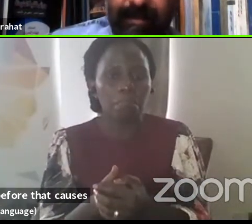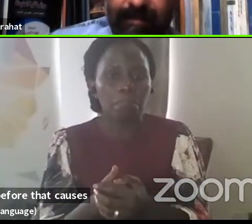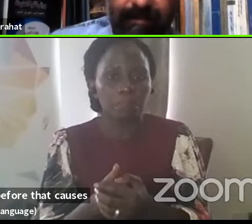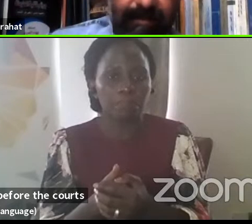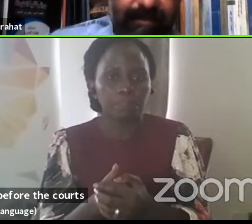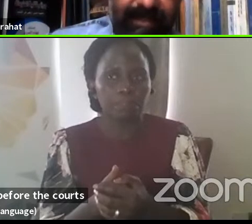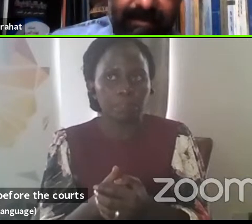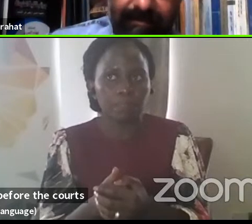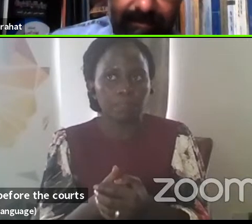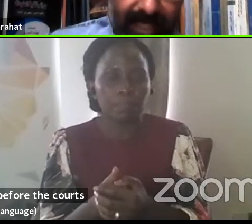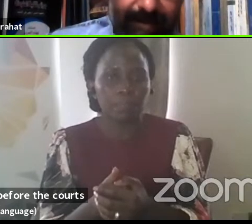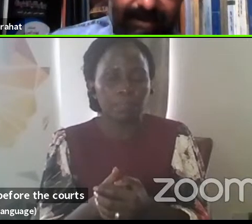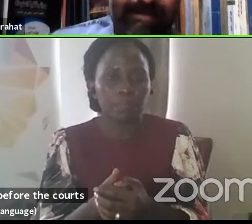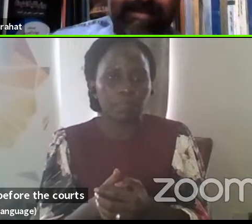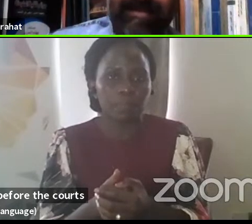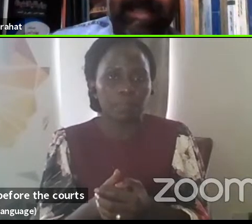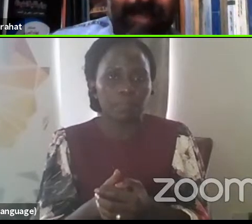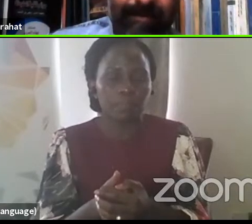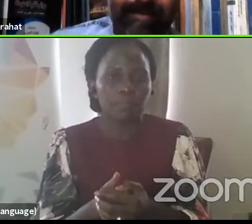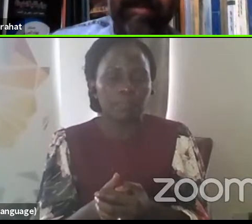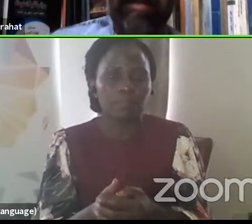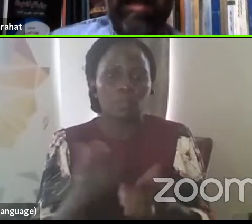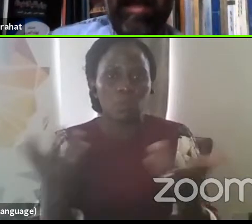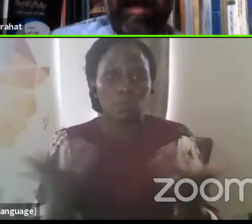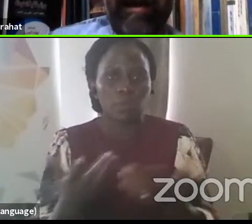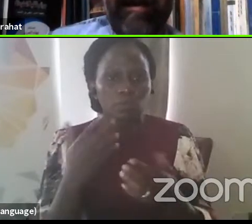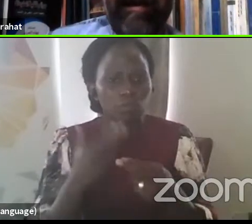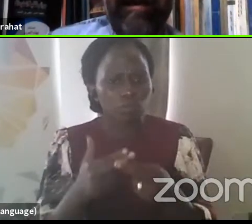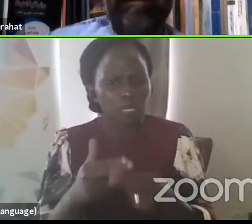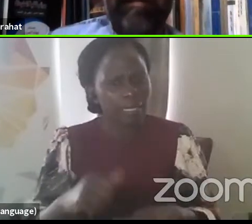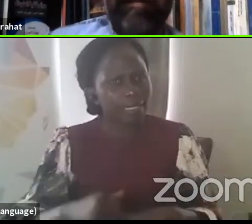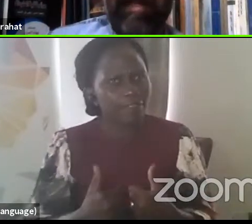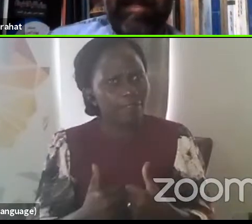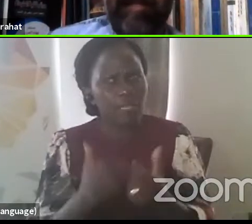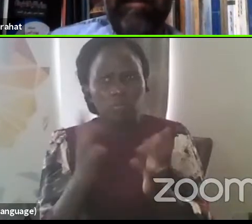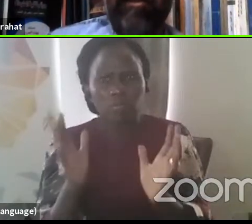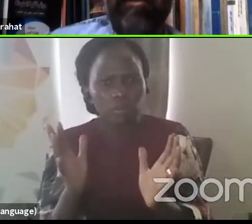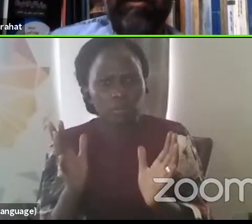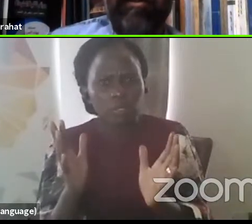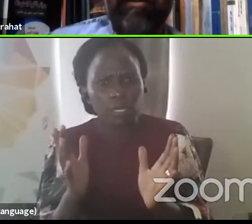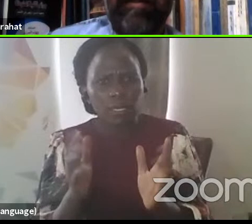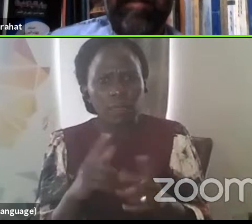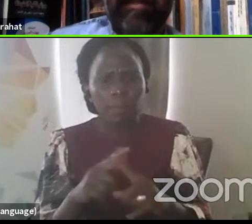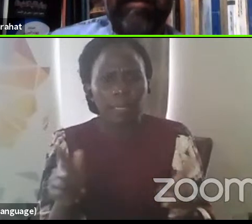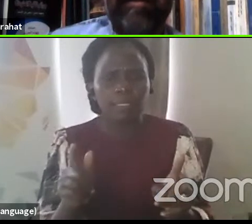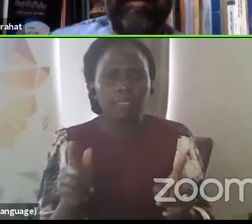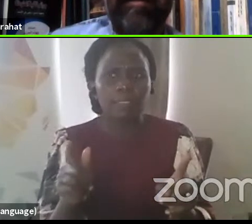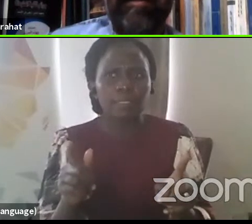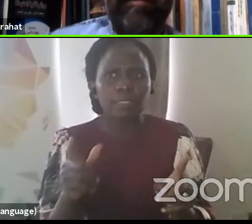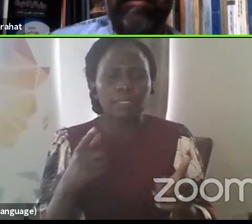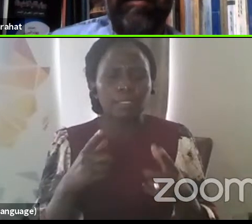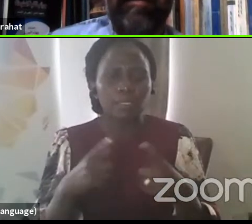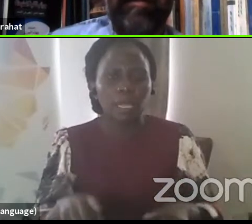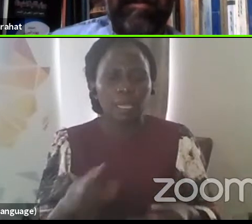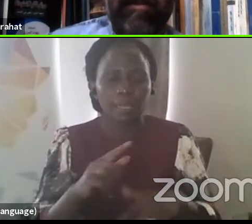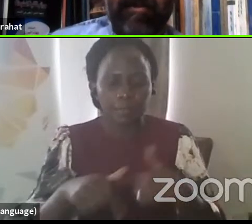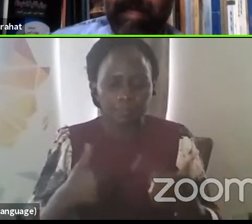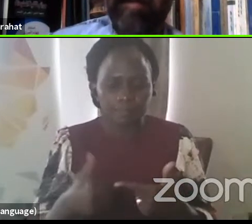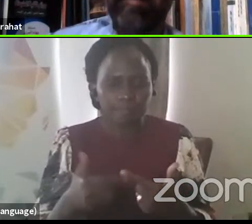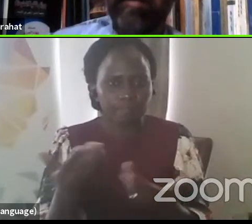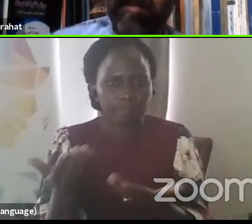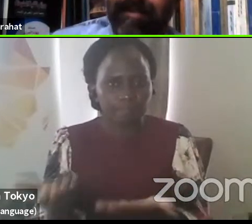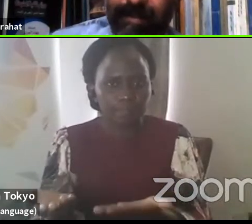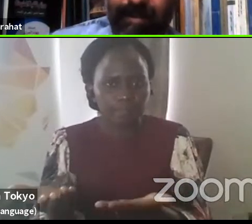the council, state council. Let me to reflect on